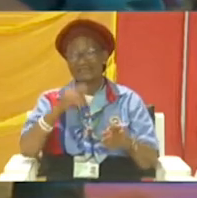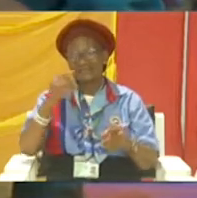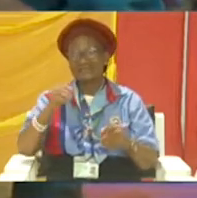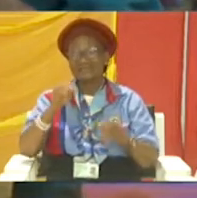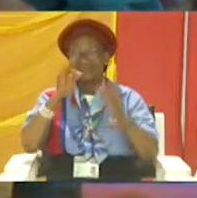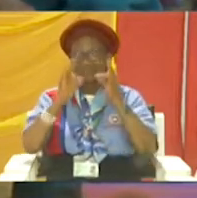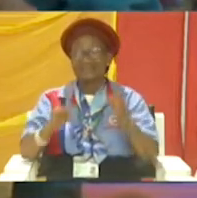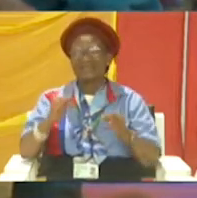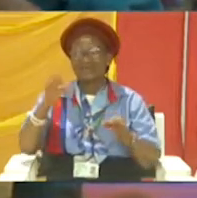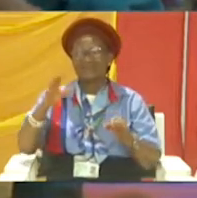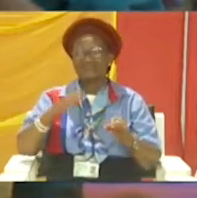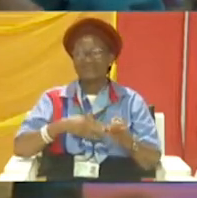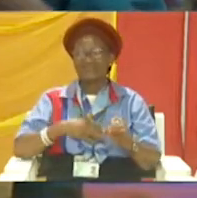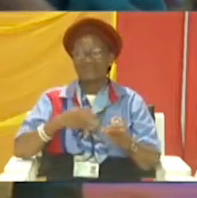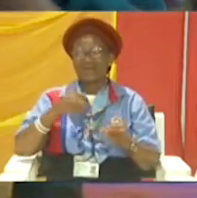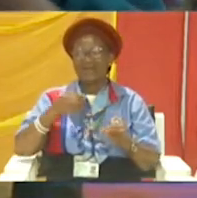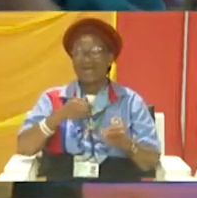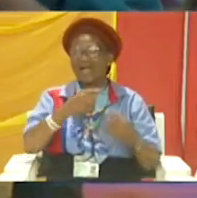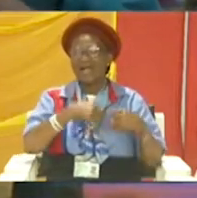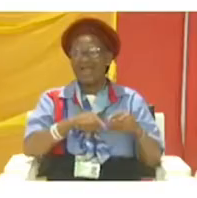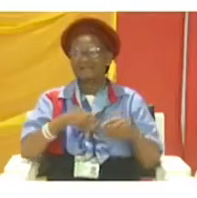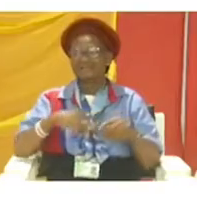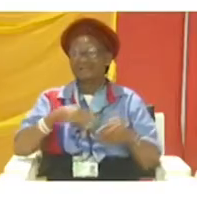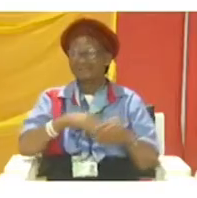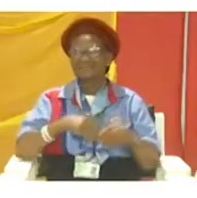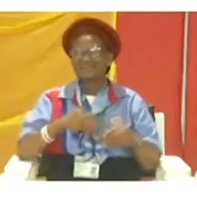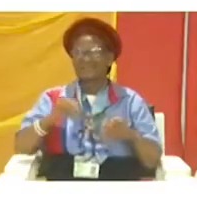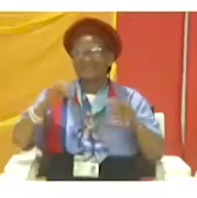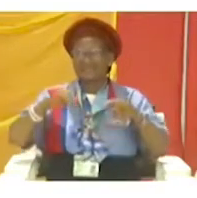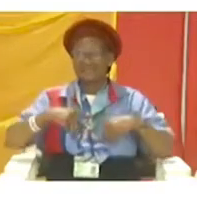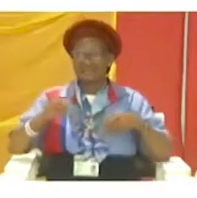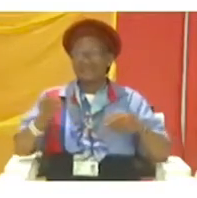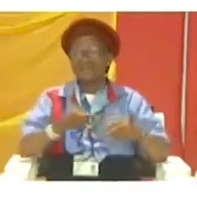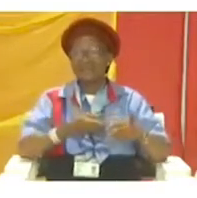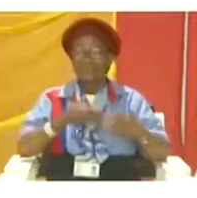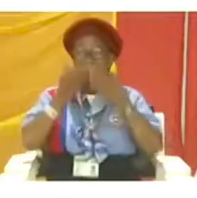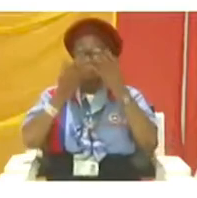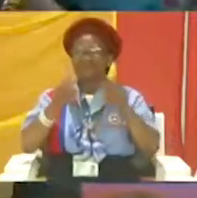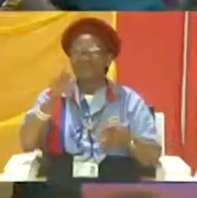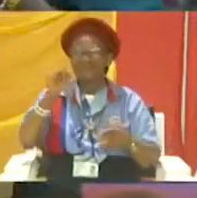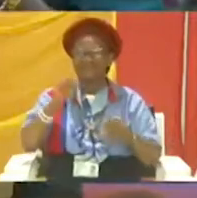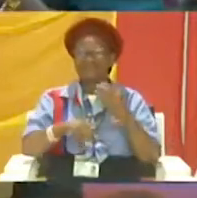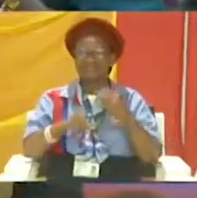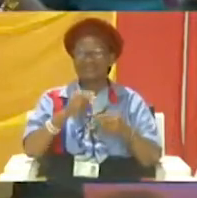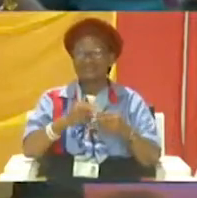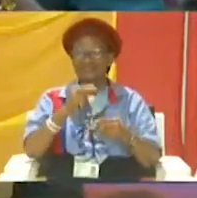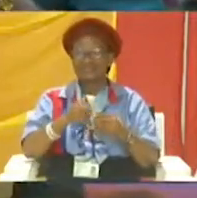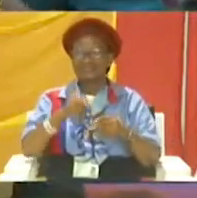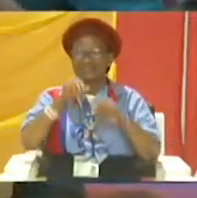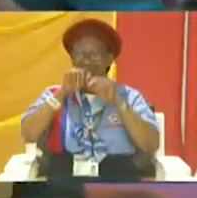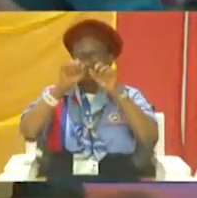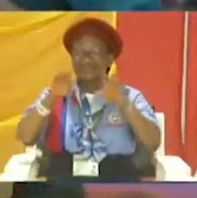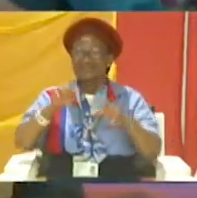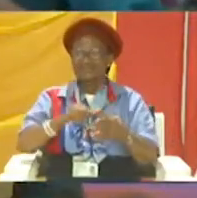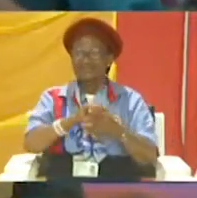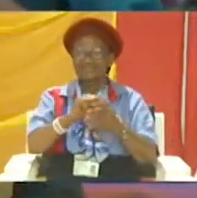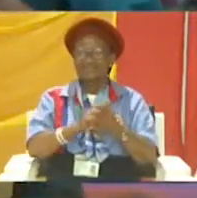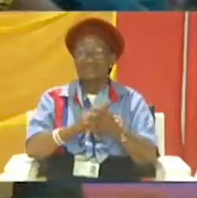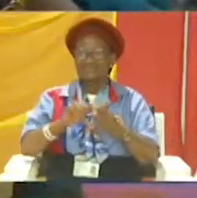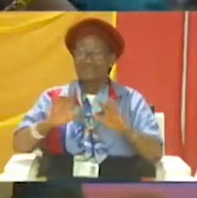Please accept our thanks in Jesus' name. Bless these children.